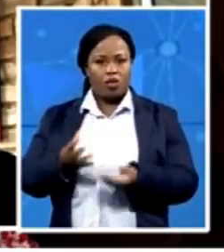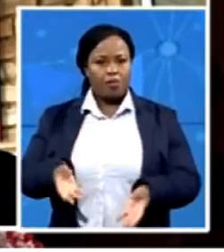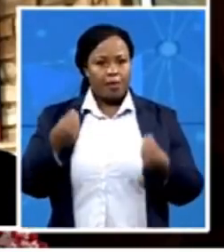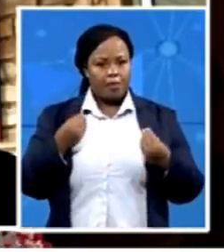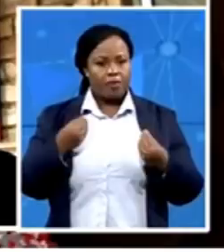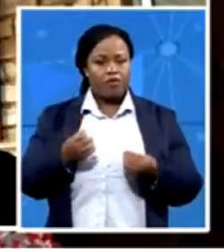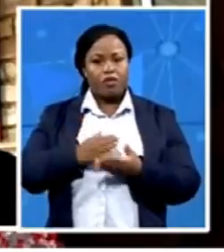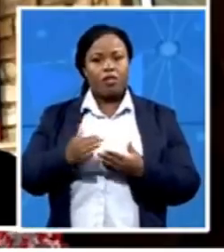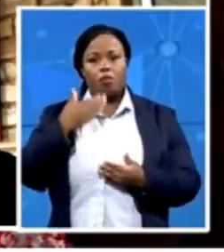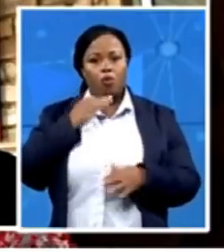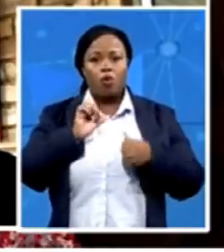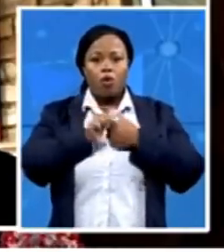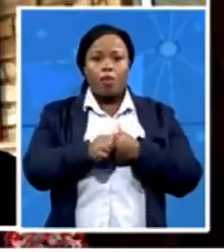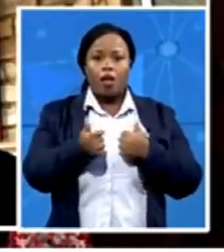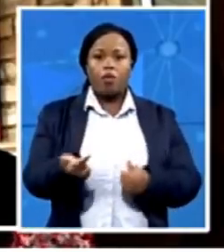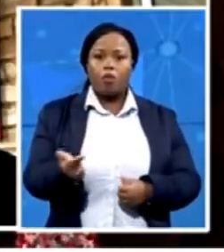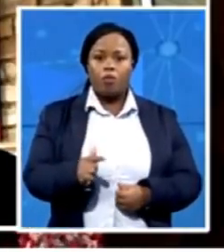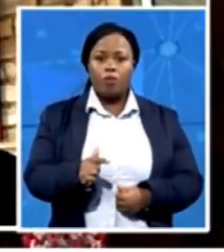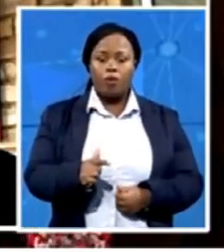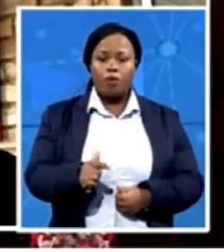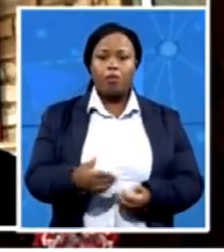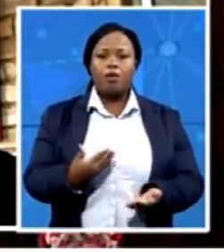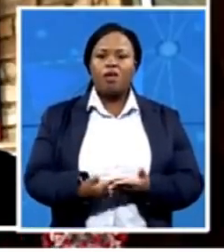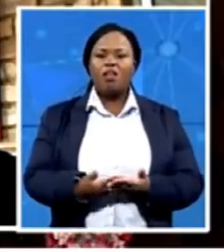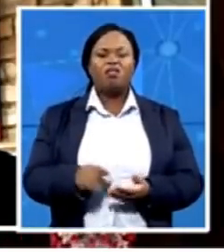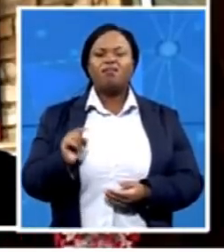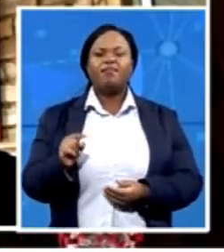as soon as possible. What's the latest? How's that process going?